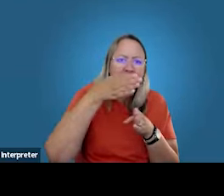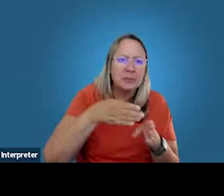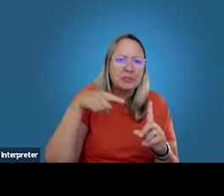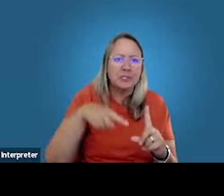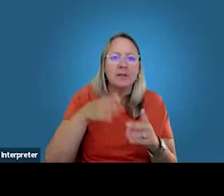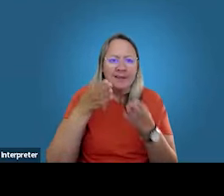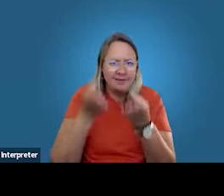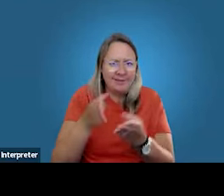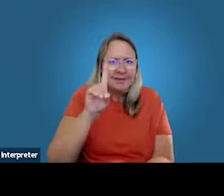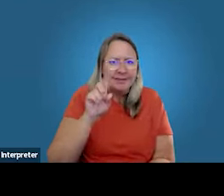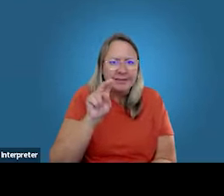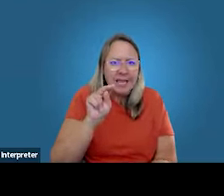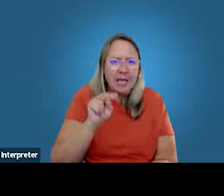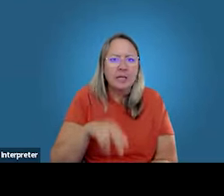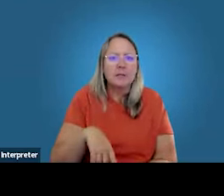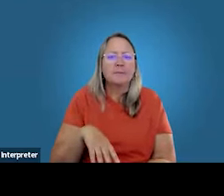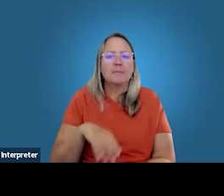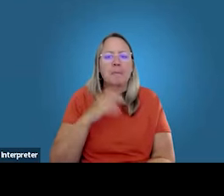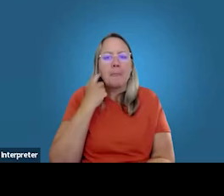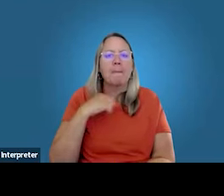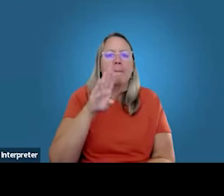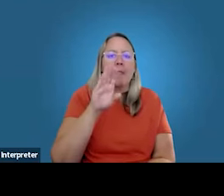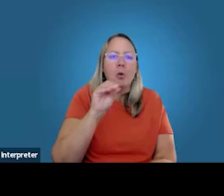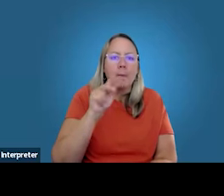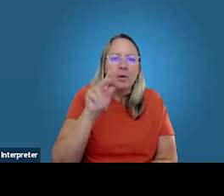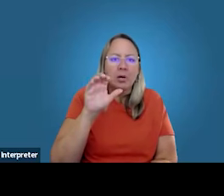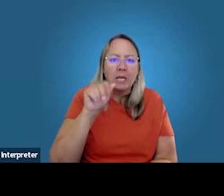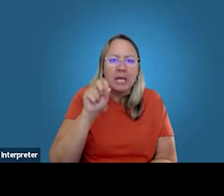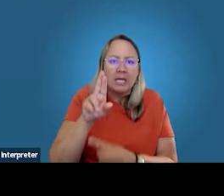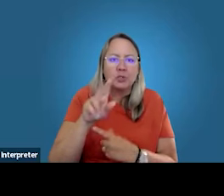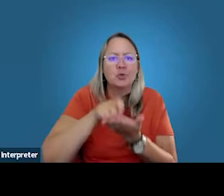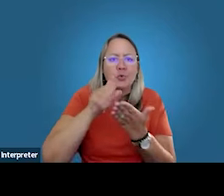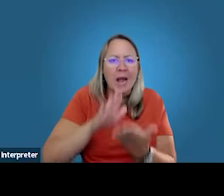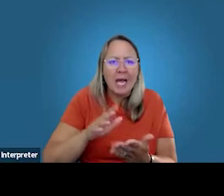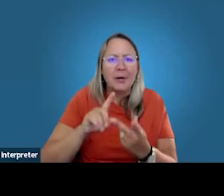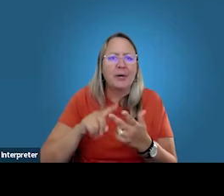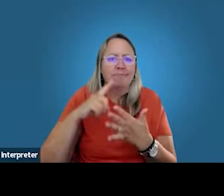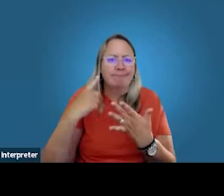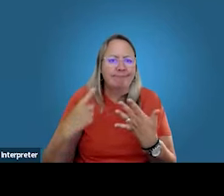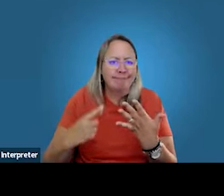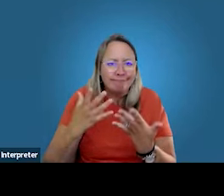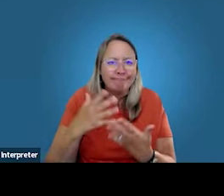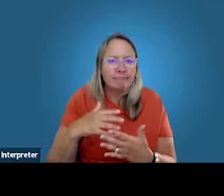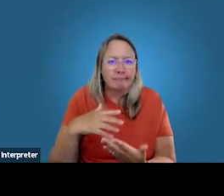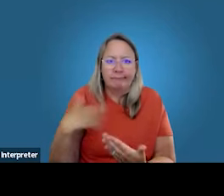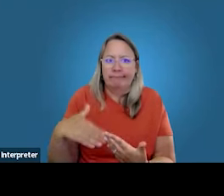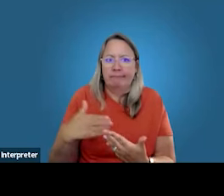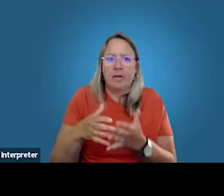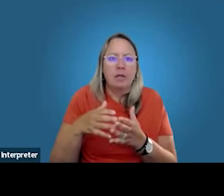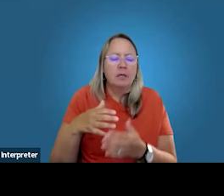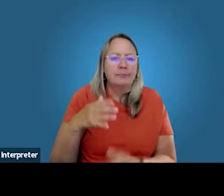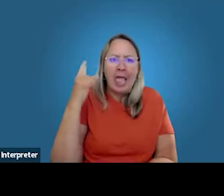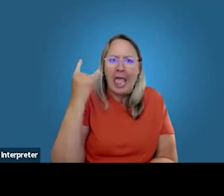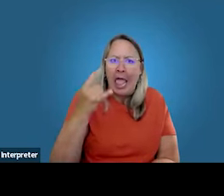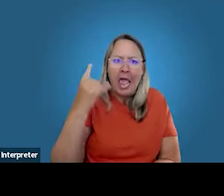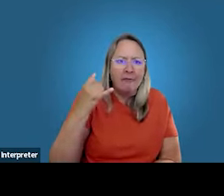Dan is a broadcaster, a podcaster, a writer, also, interestingly, alongside all of that, a really distinct heavy metal and